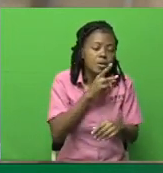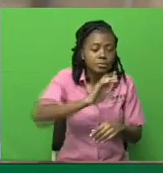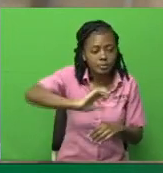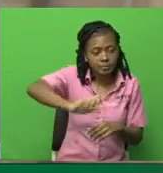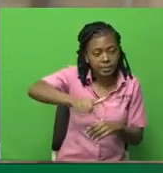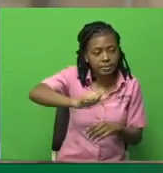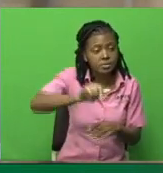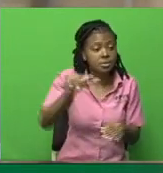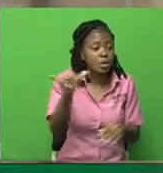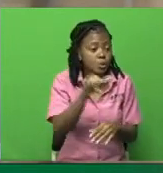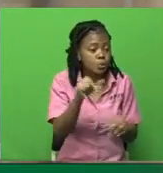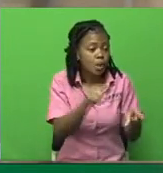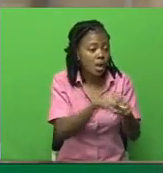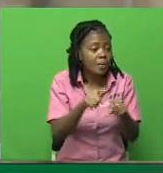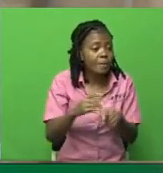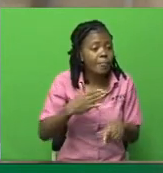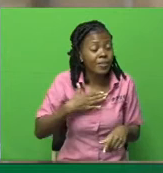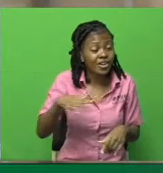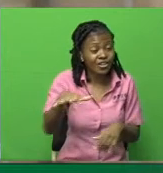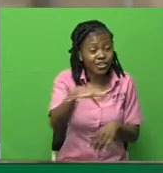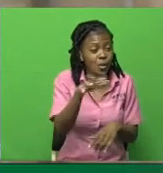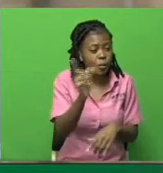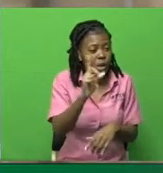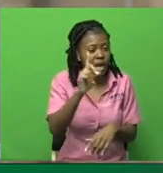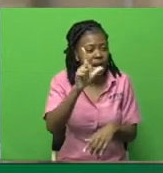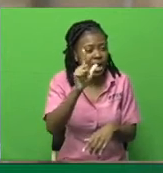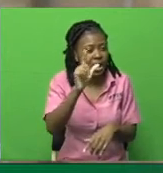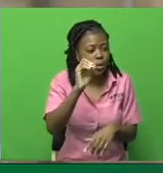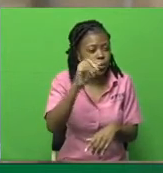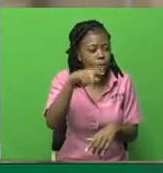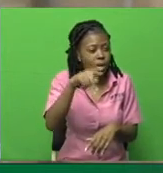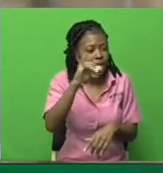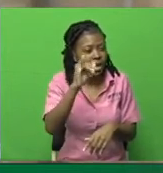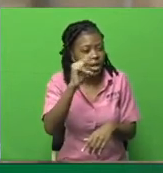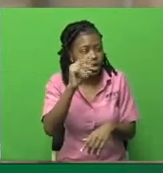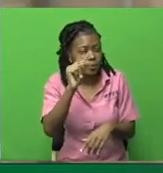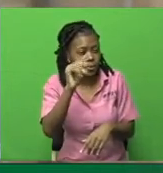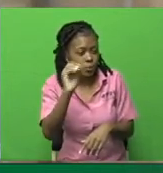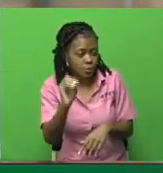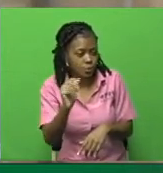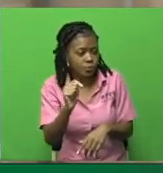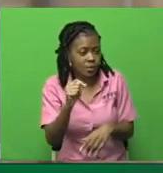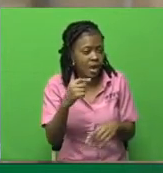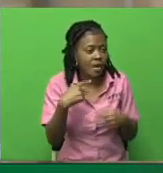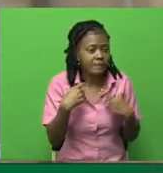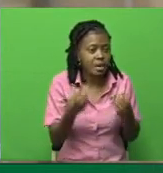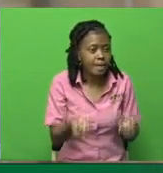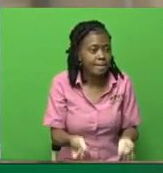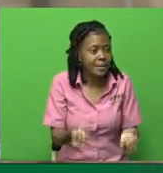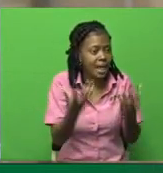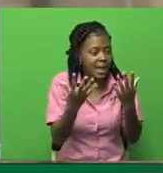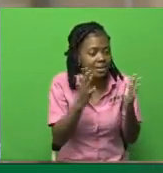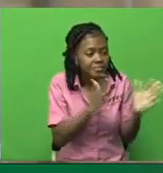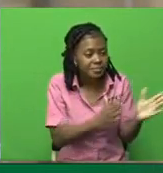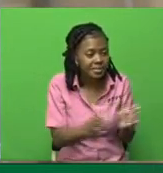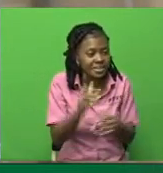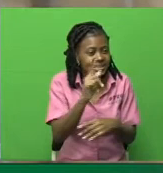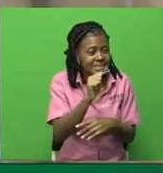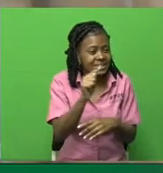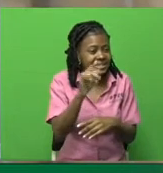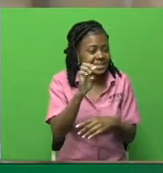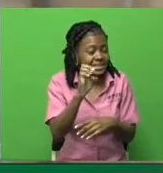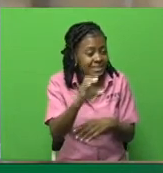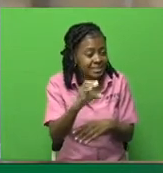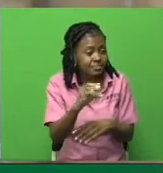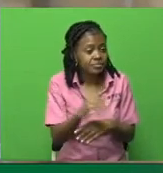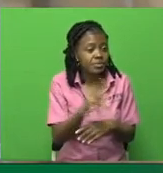constituency of Lupino we would have pursued a number of initiatives on the TN Tech under Wasa